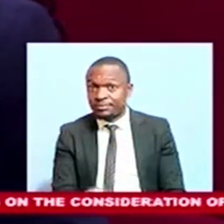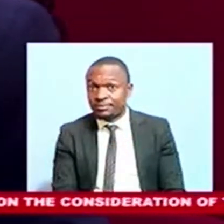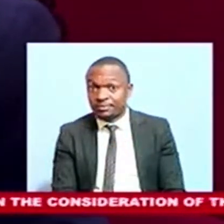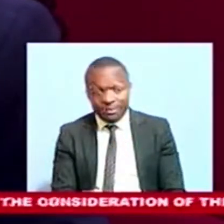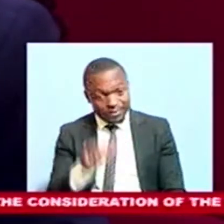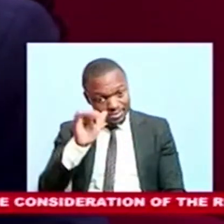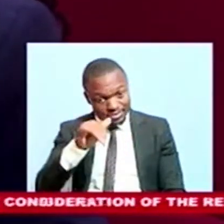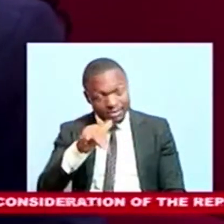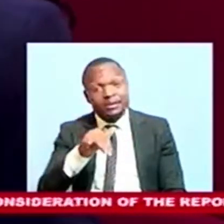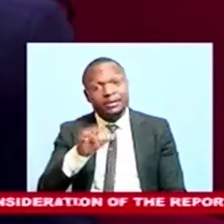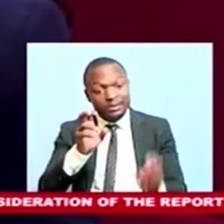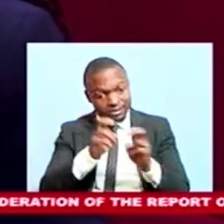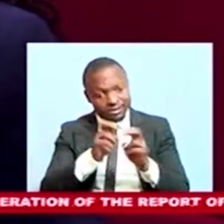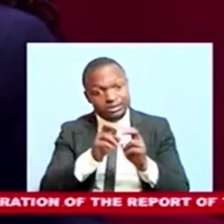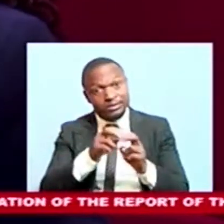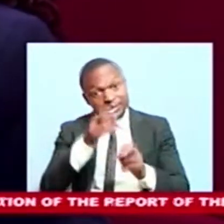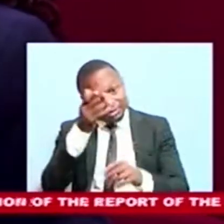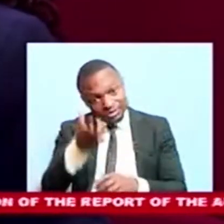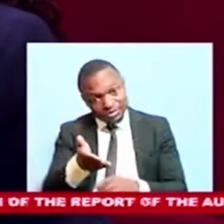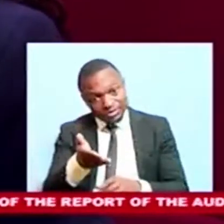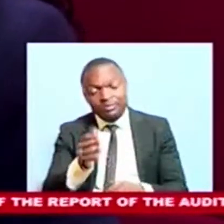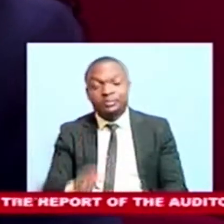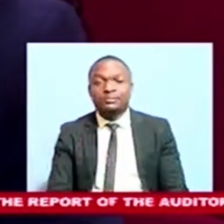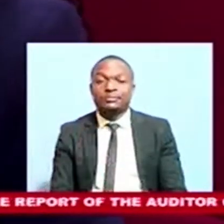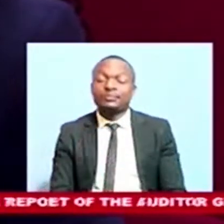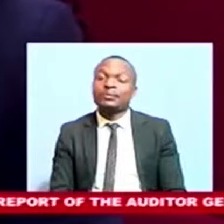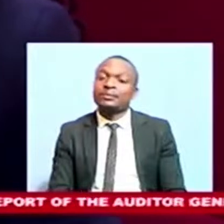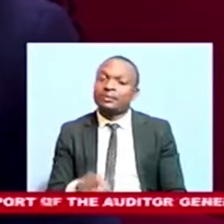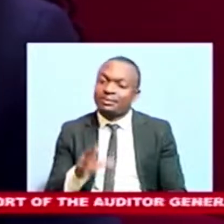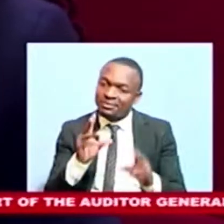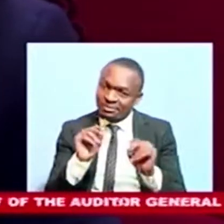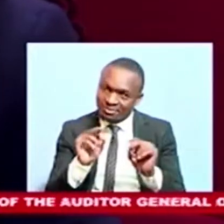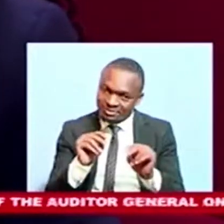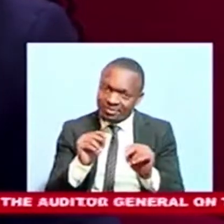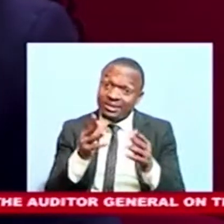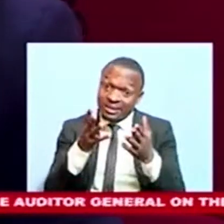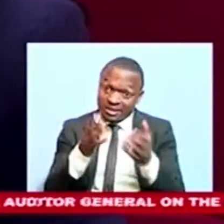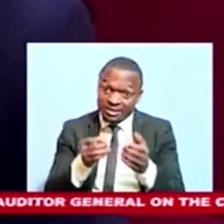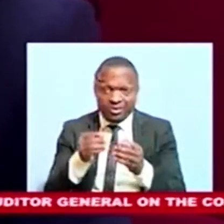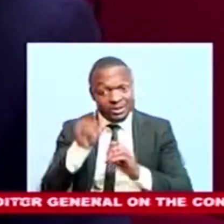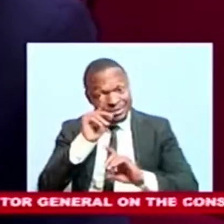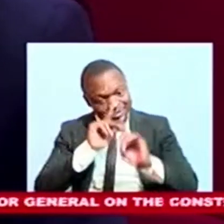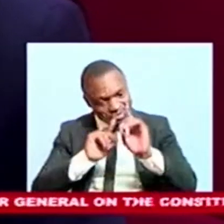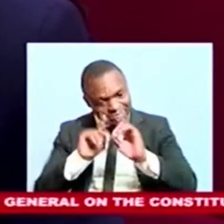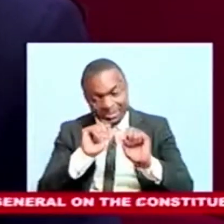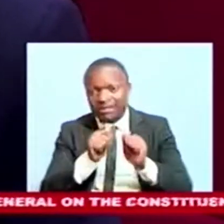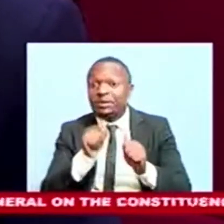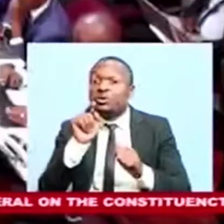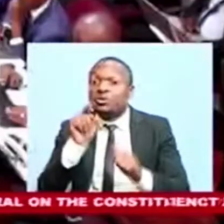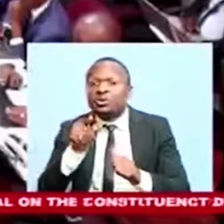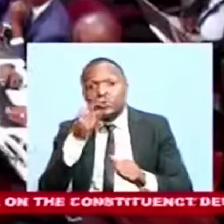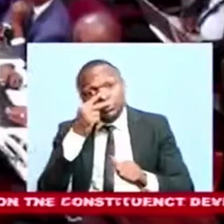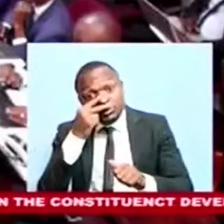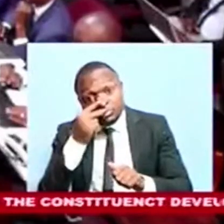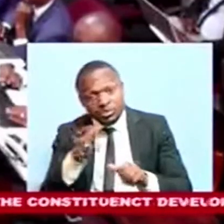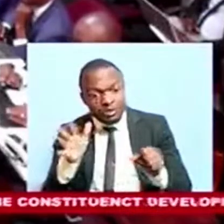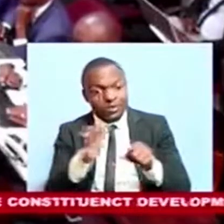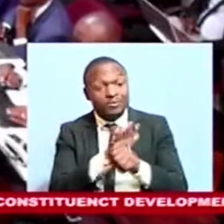Yes, the contract was in the justification. I want us to be chatting nicely. Did you see the full